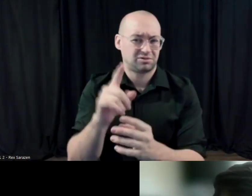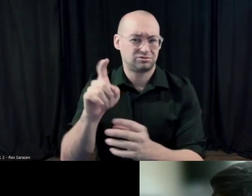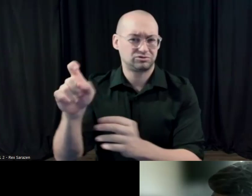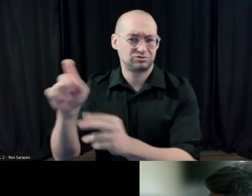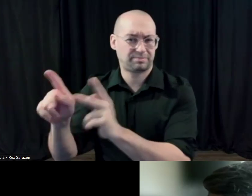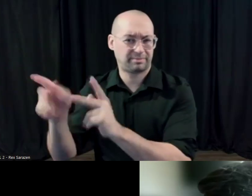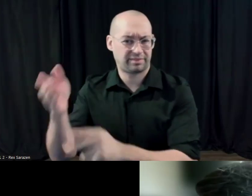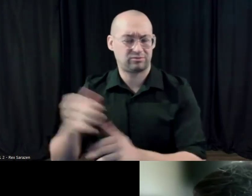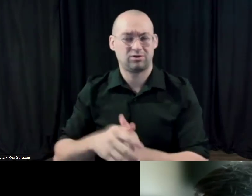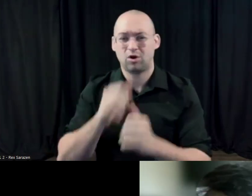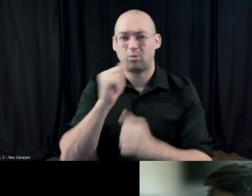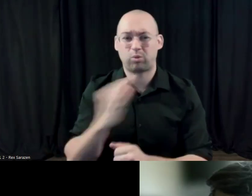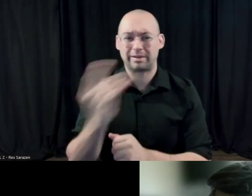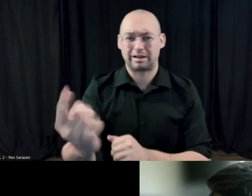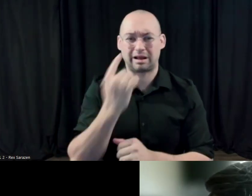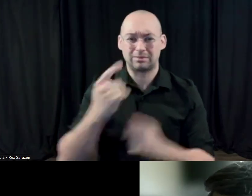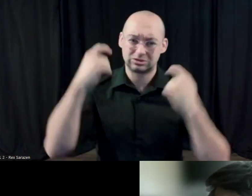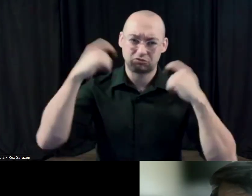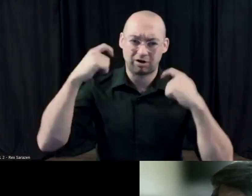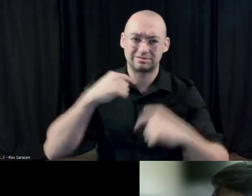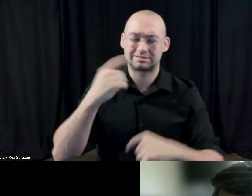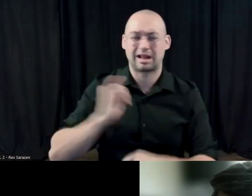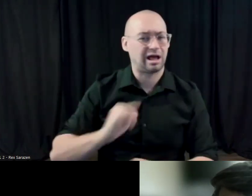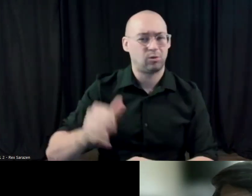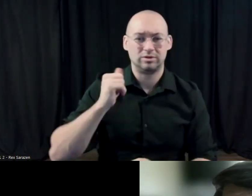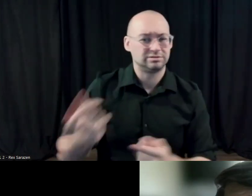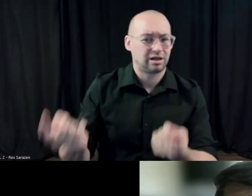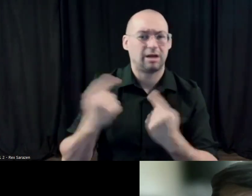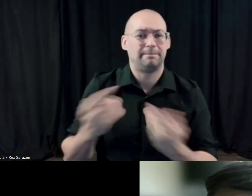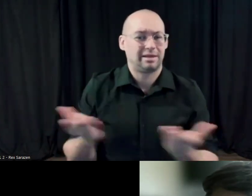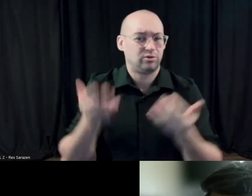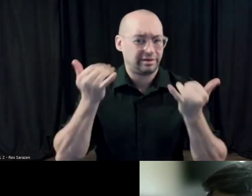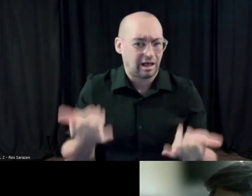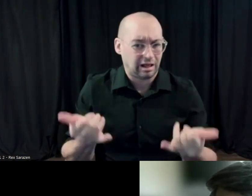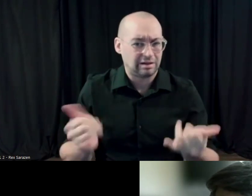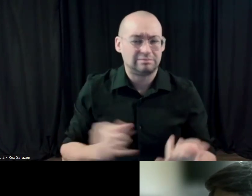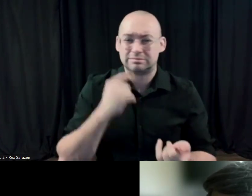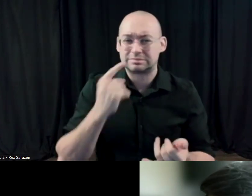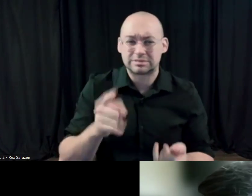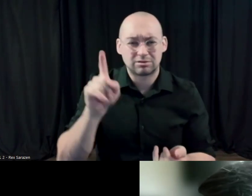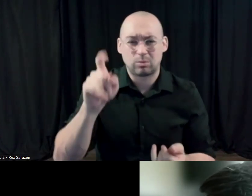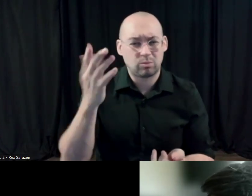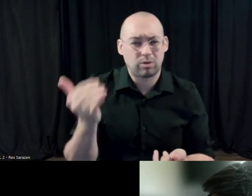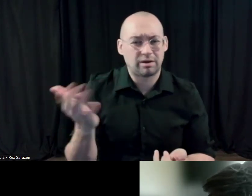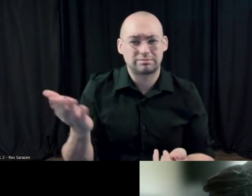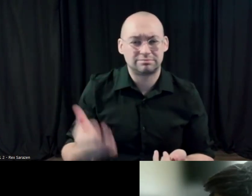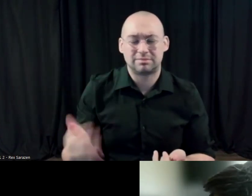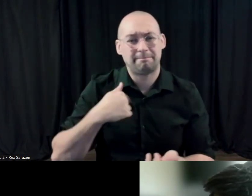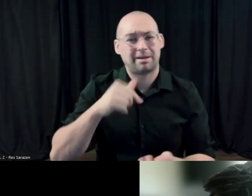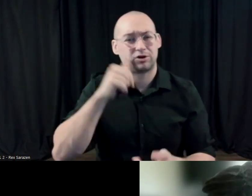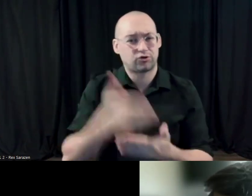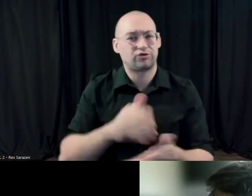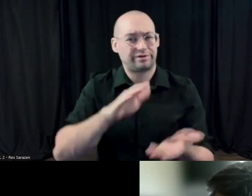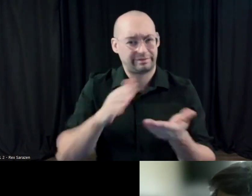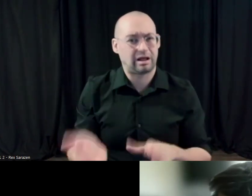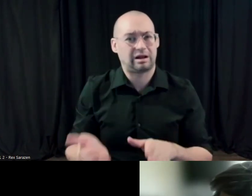and she had tears in her eyes, and she said, "You know, I wasn't going to come here today." And I said, "Why?" She said, "My daughter died.